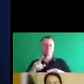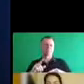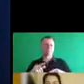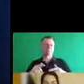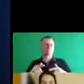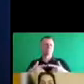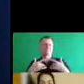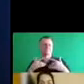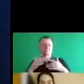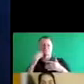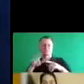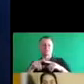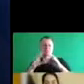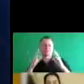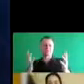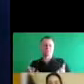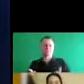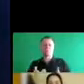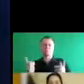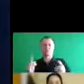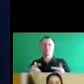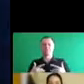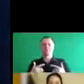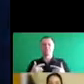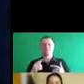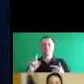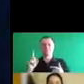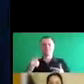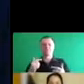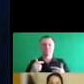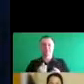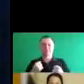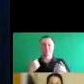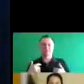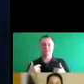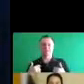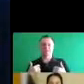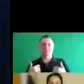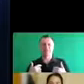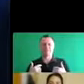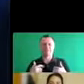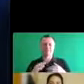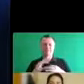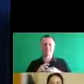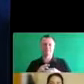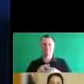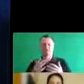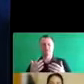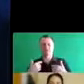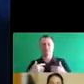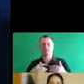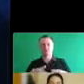for Australians, I think, where we're all, so much of our lives are pinned with water for all of us that live on the East Coast.